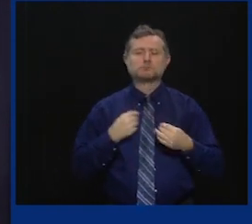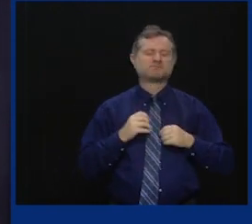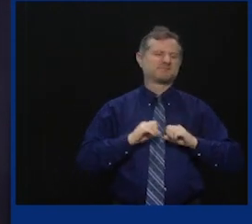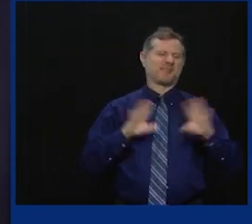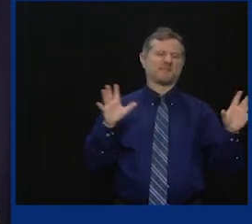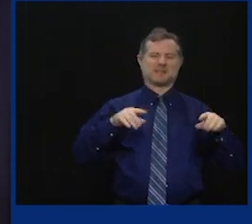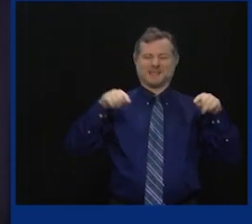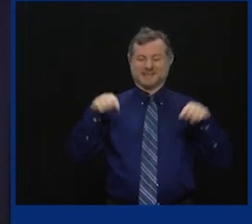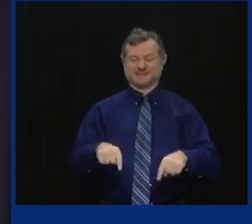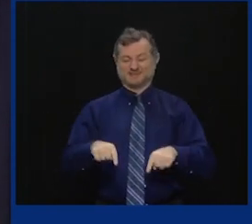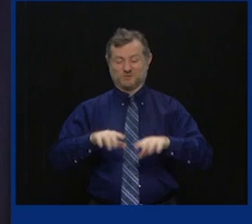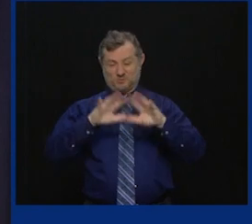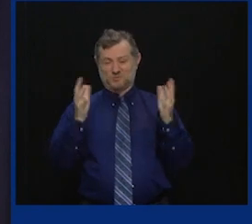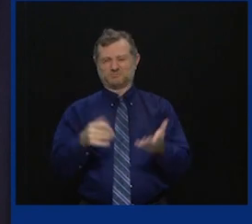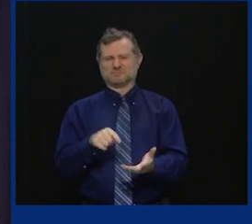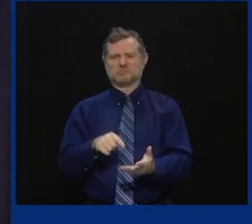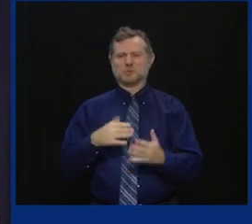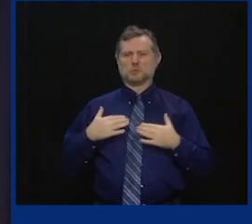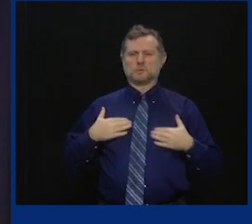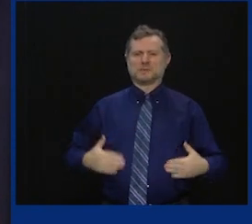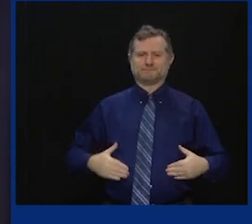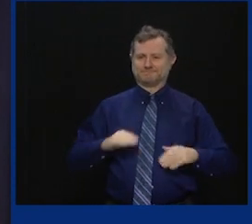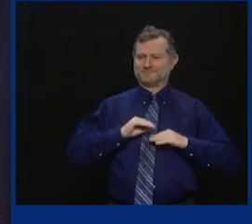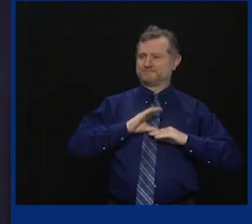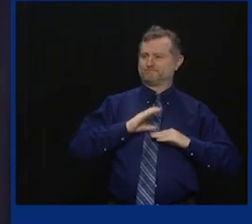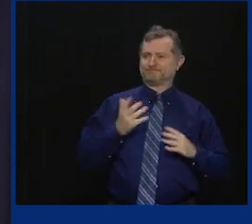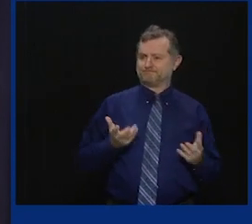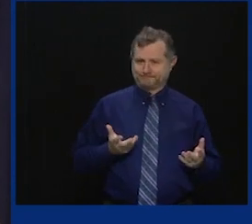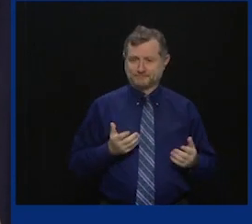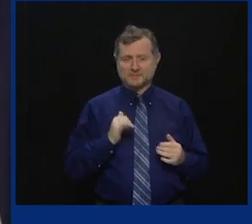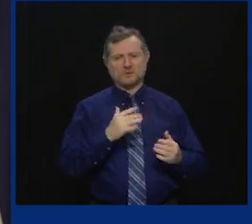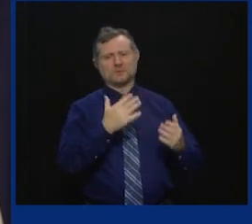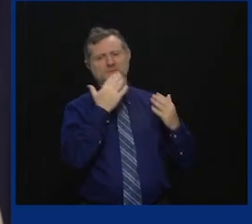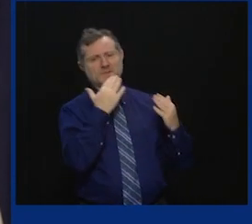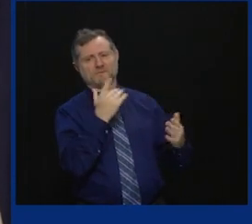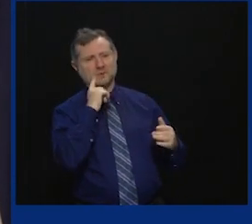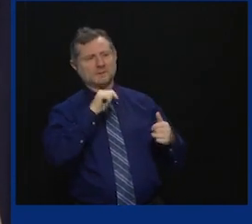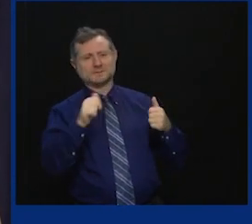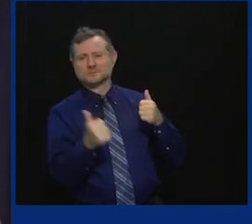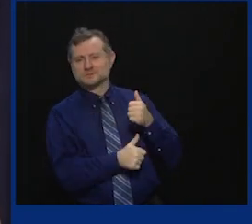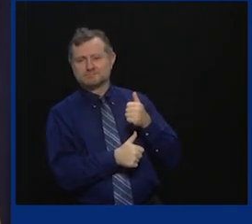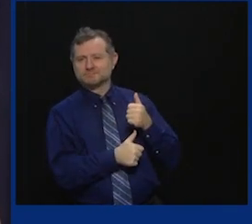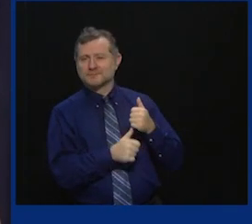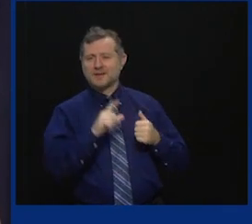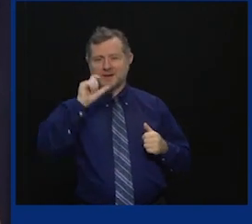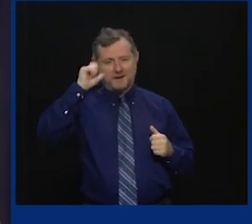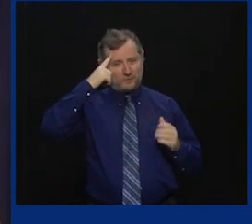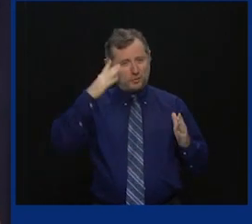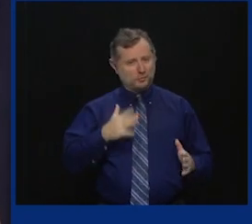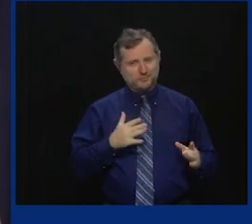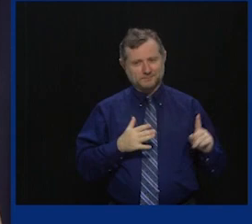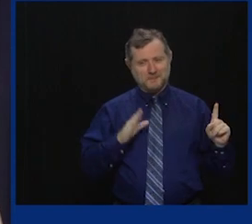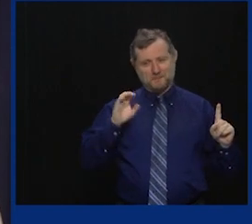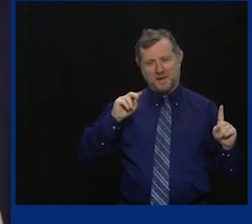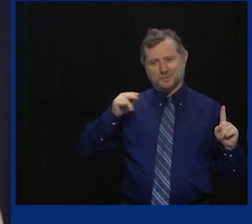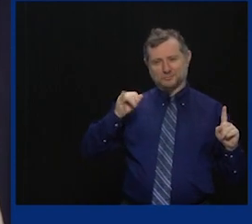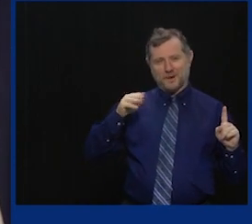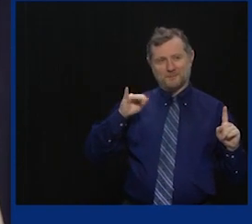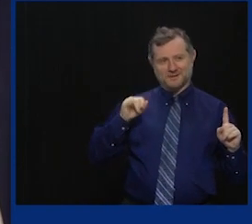I'd also like to thank Lieutenant Governor Benjamin Brian, I'm sorry. I wrote it I got two first names, it's